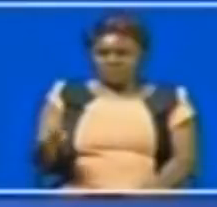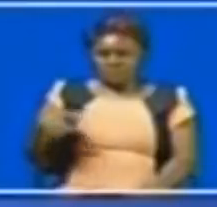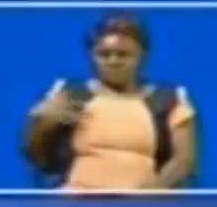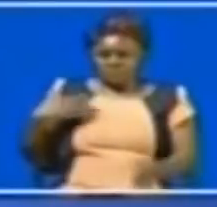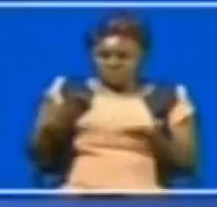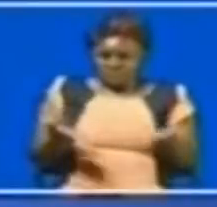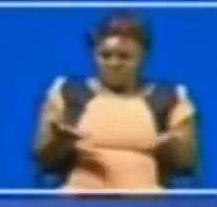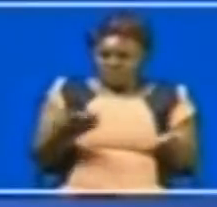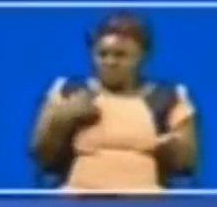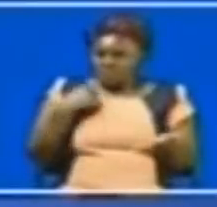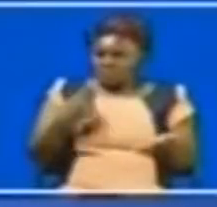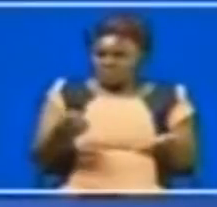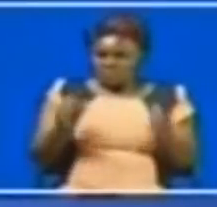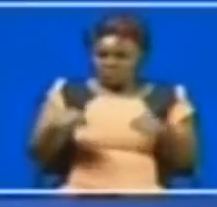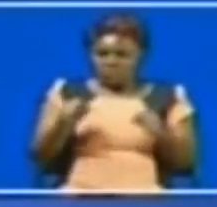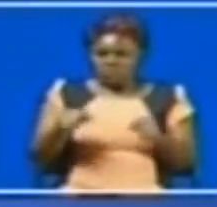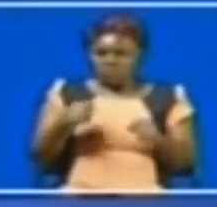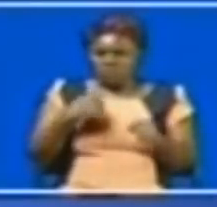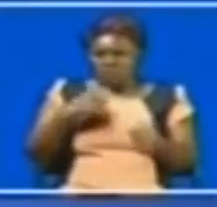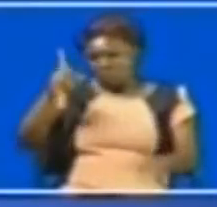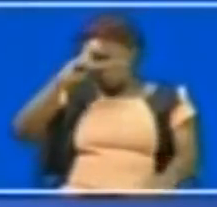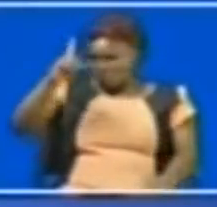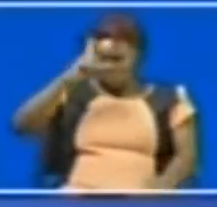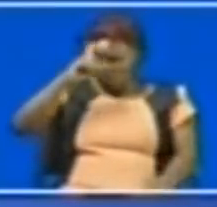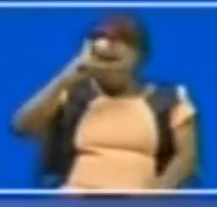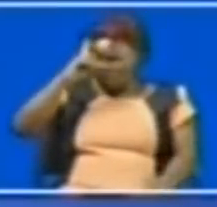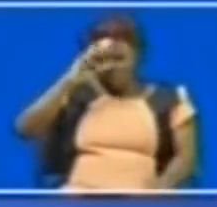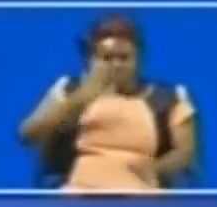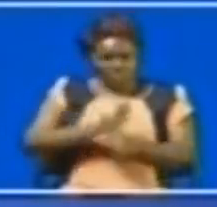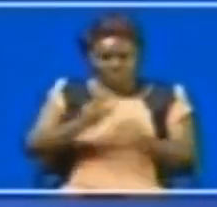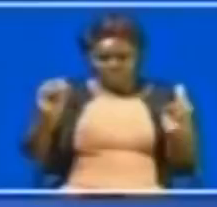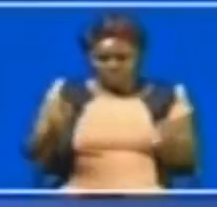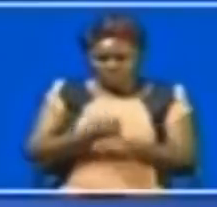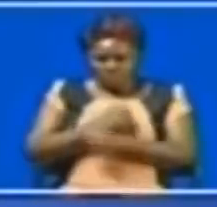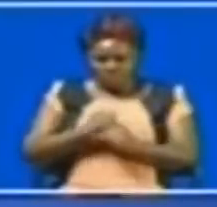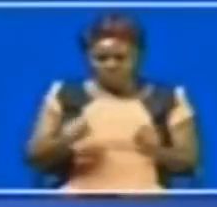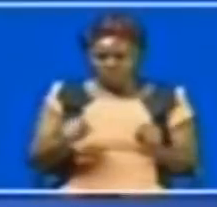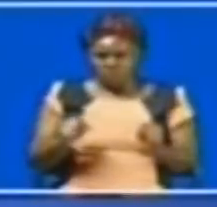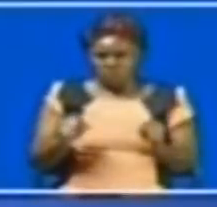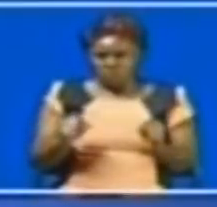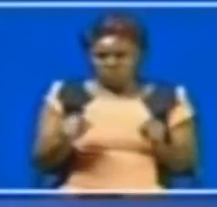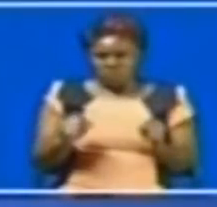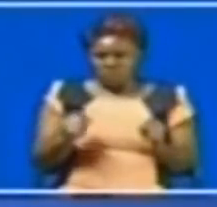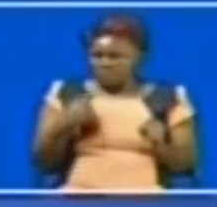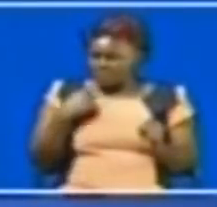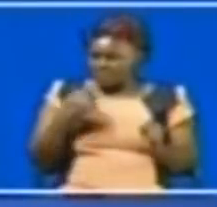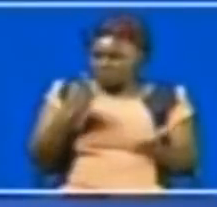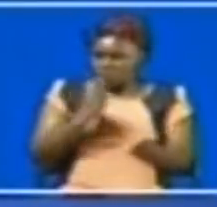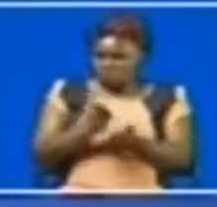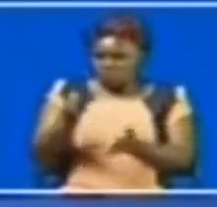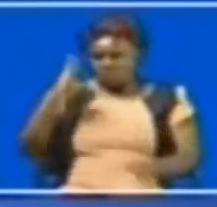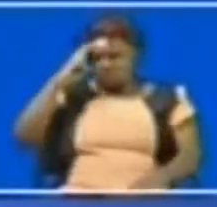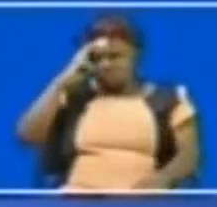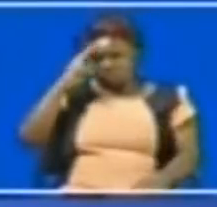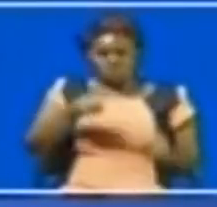So far, we can also say there's a lot of speculation. You can't for certain say this is the